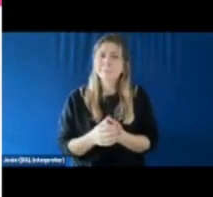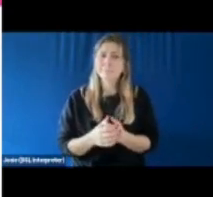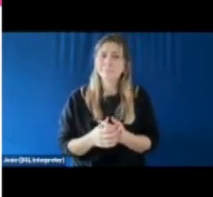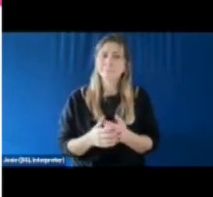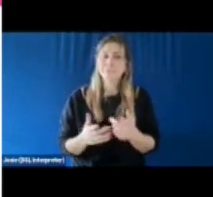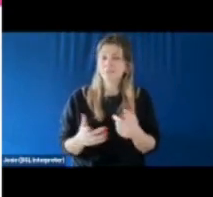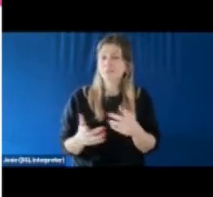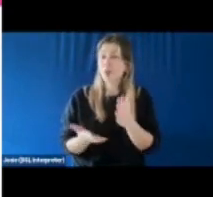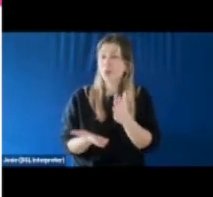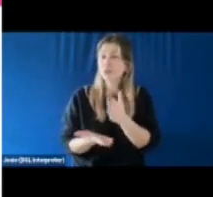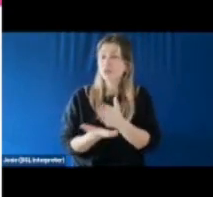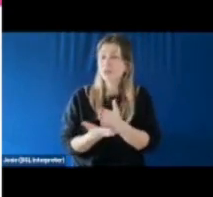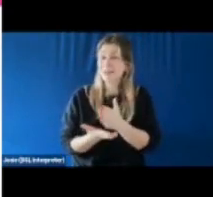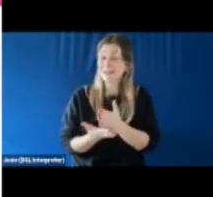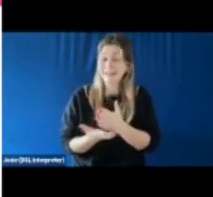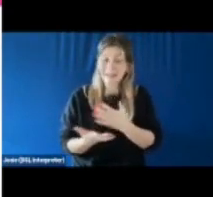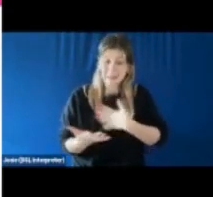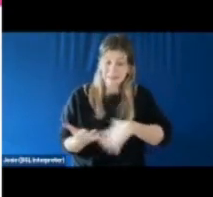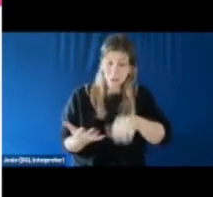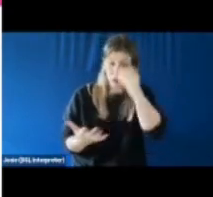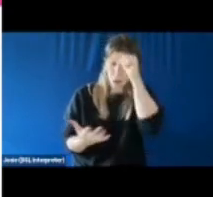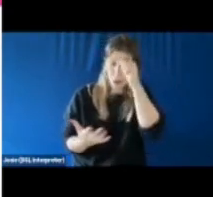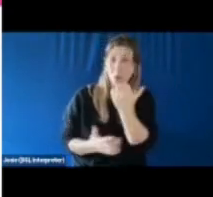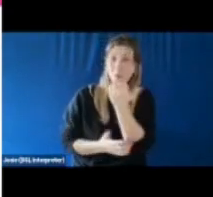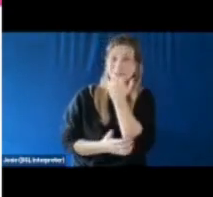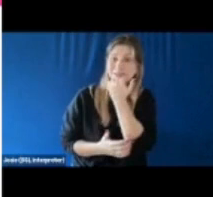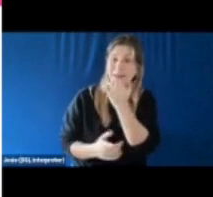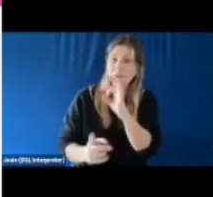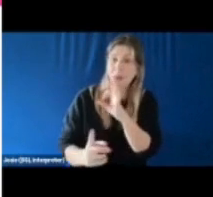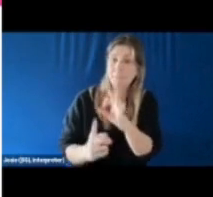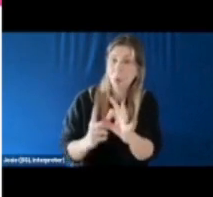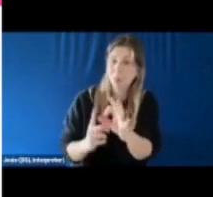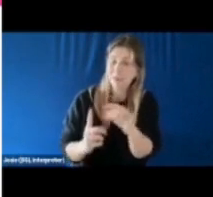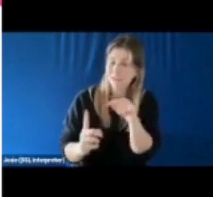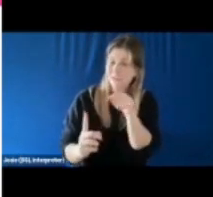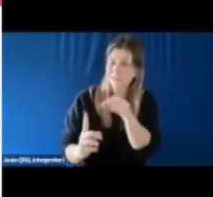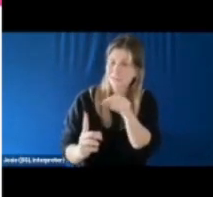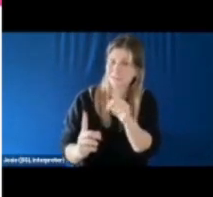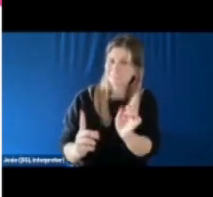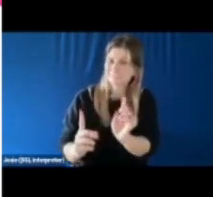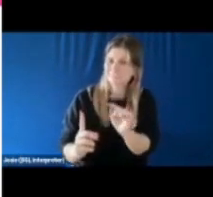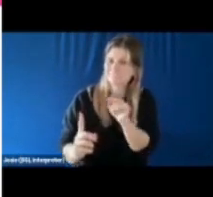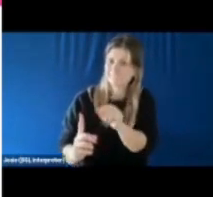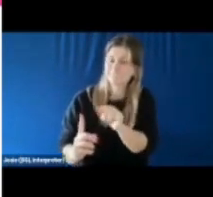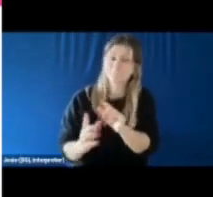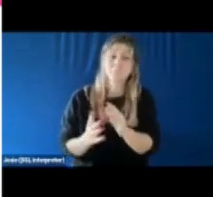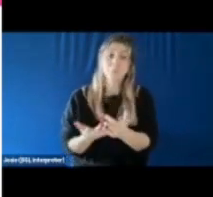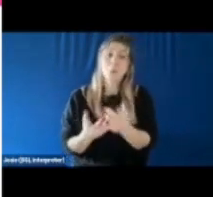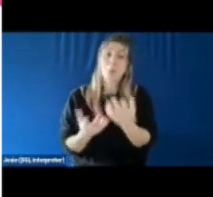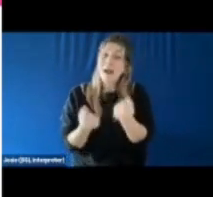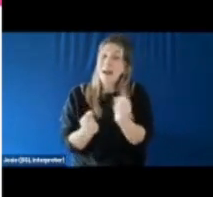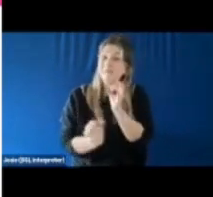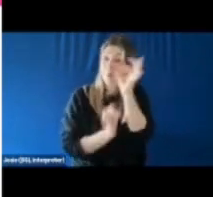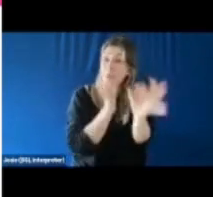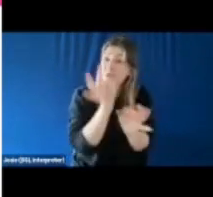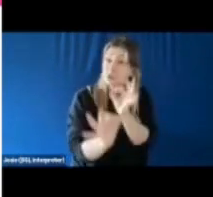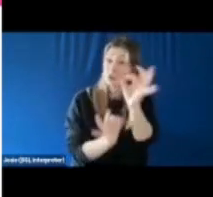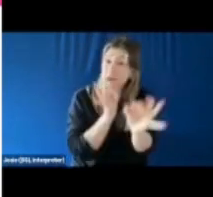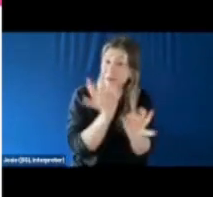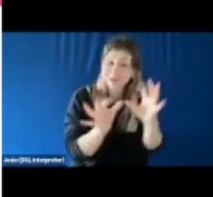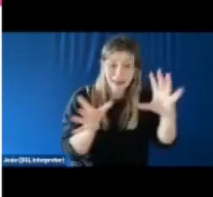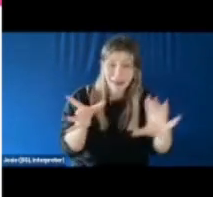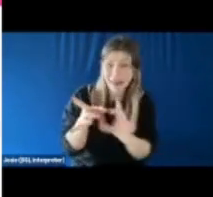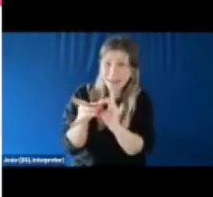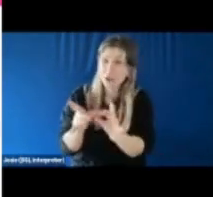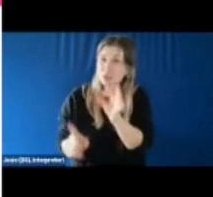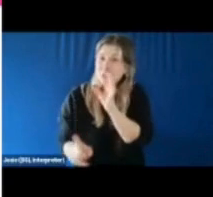data points or impacts that we should be measuring and look at. We can tie questions to specific objectives or impacts. And those